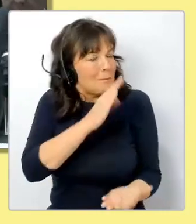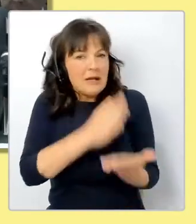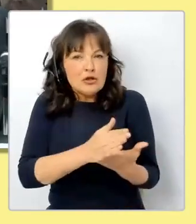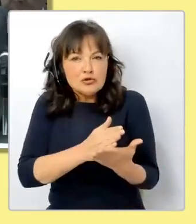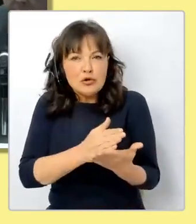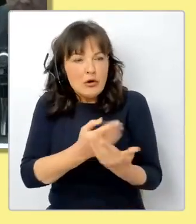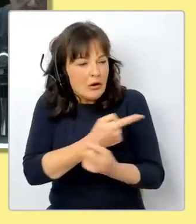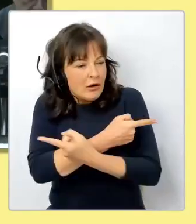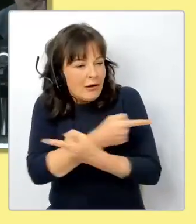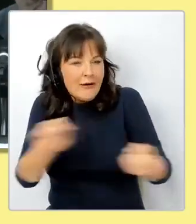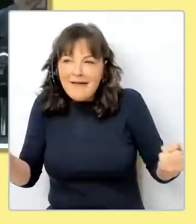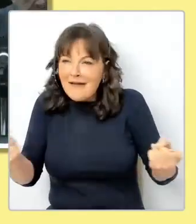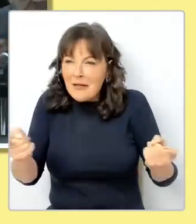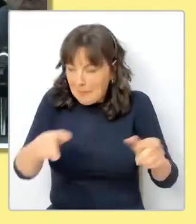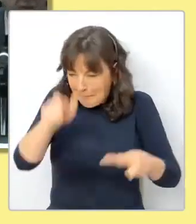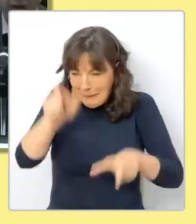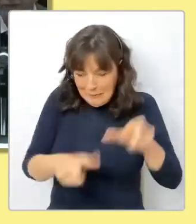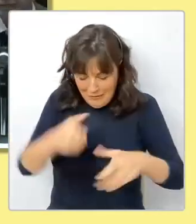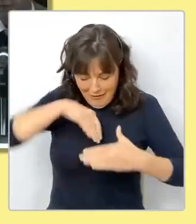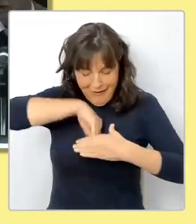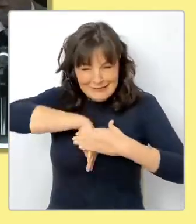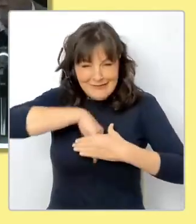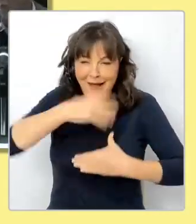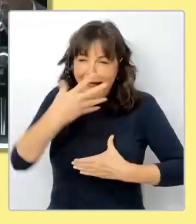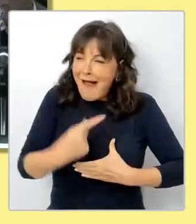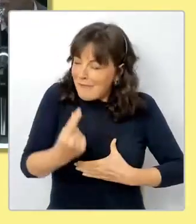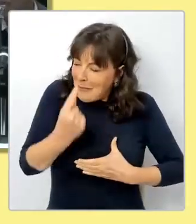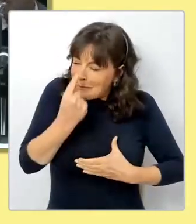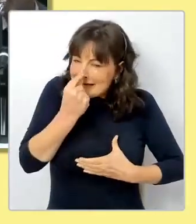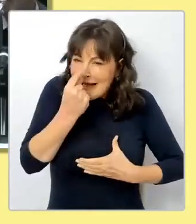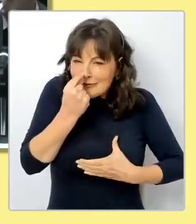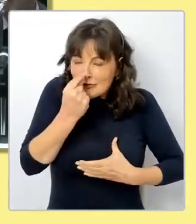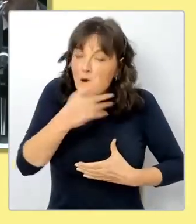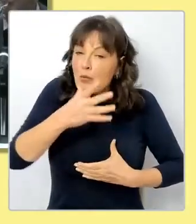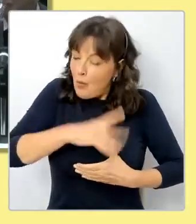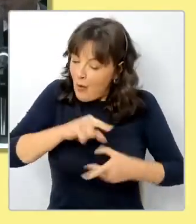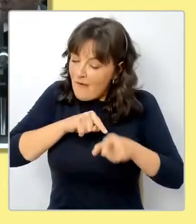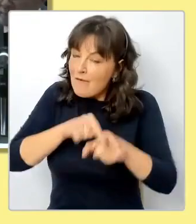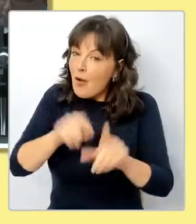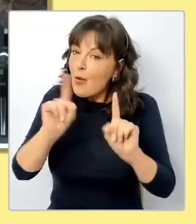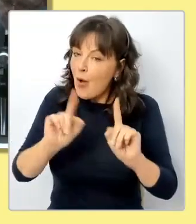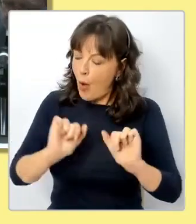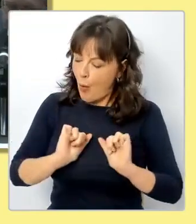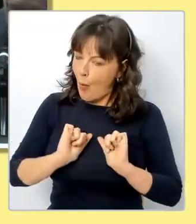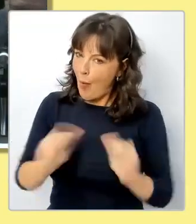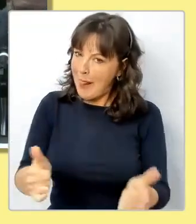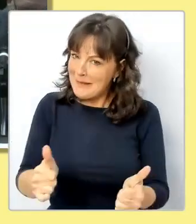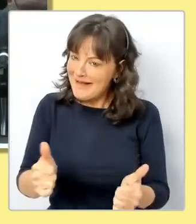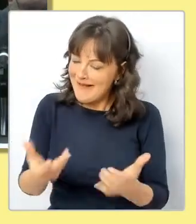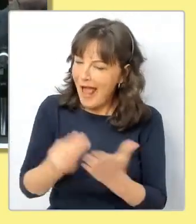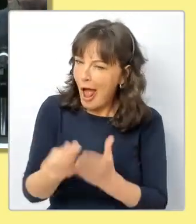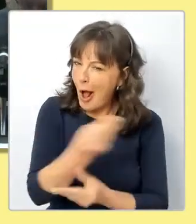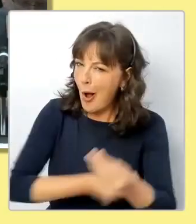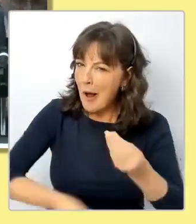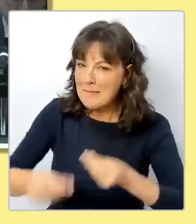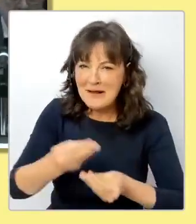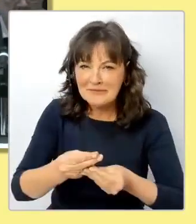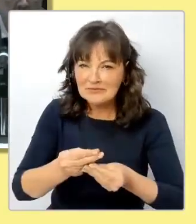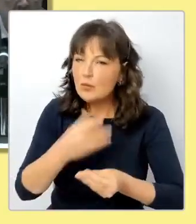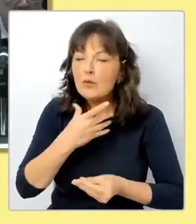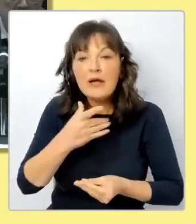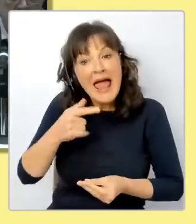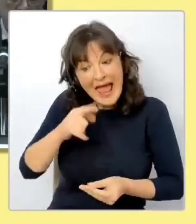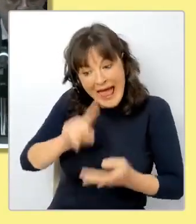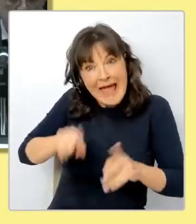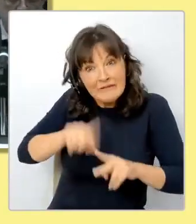country's potential for the well-being economy. Some of that work we're doing, but we could do so much more with the powers